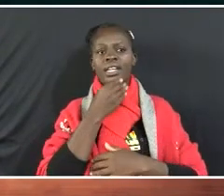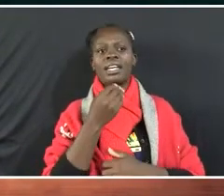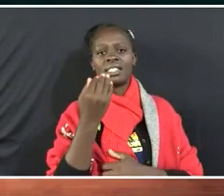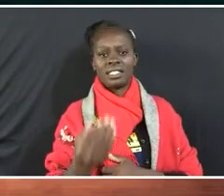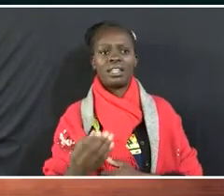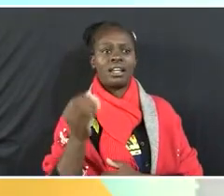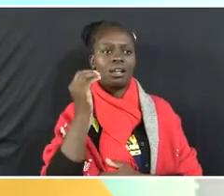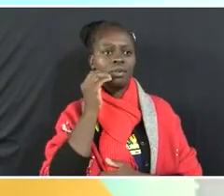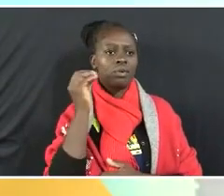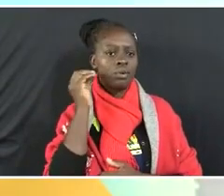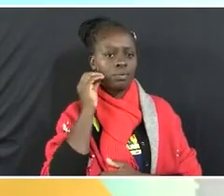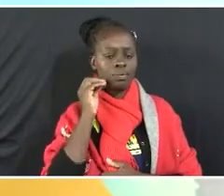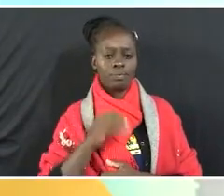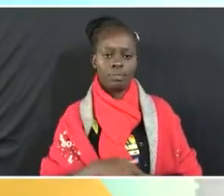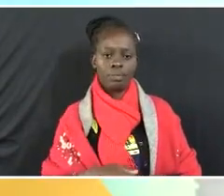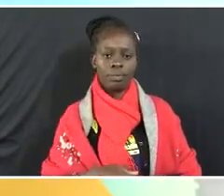again.